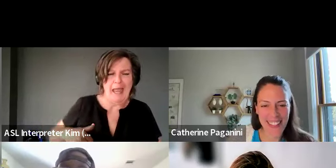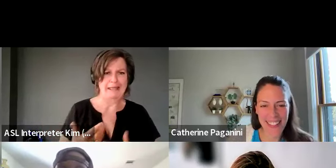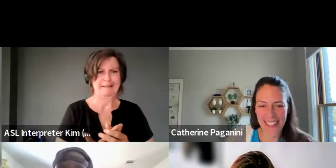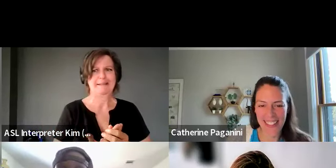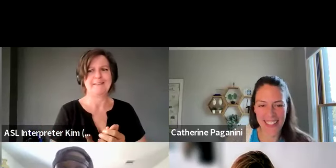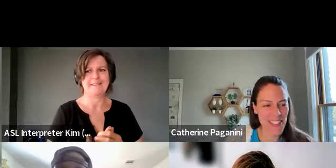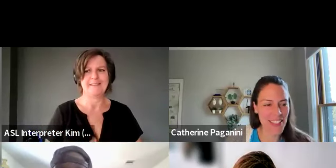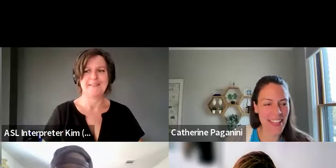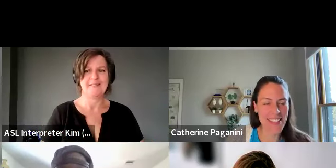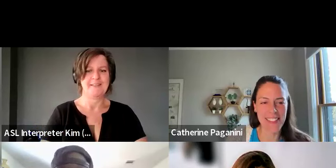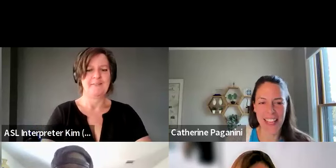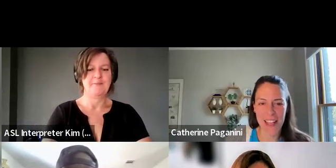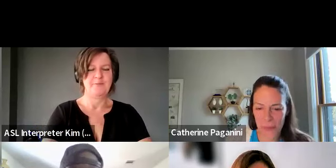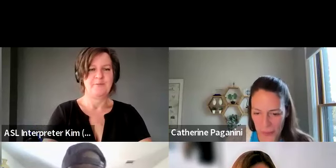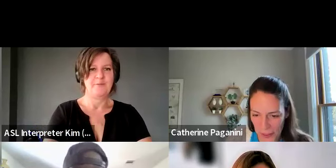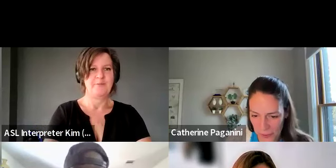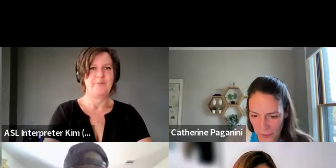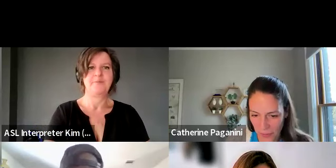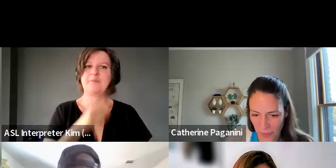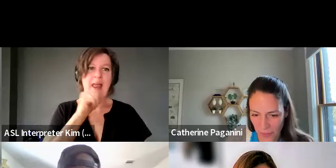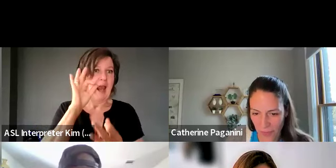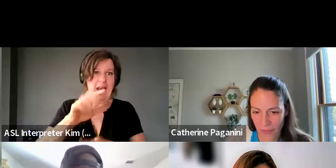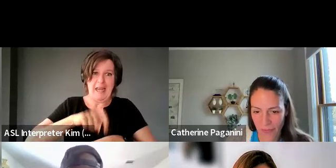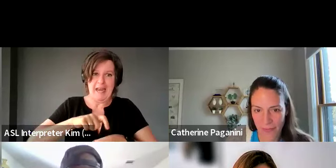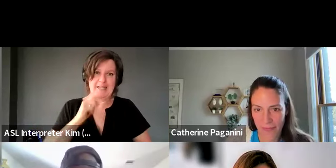it's not ideal time.